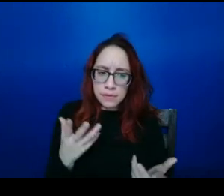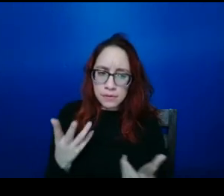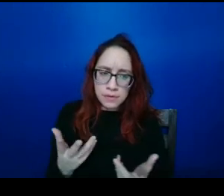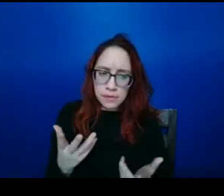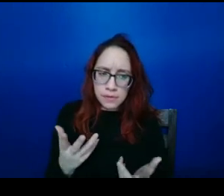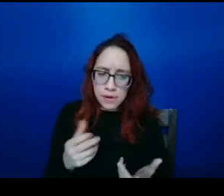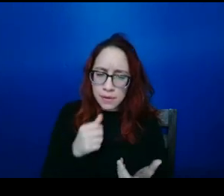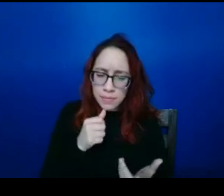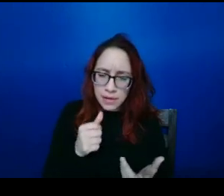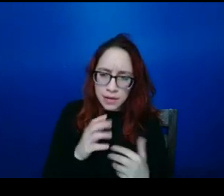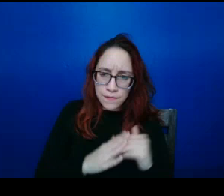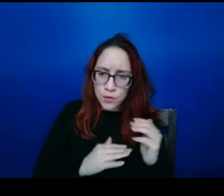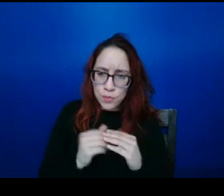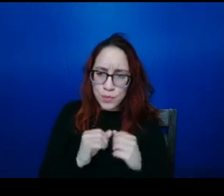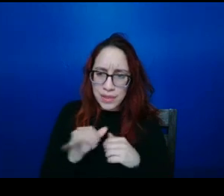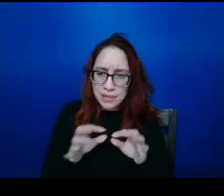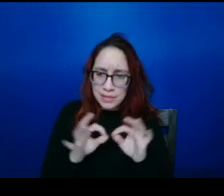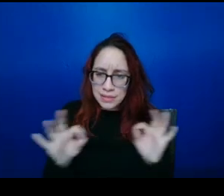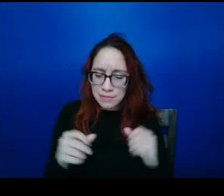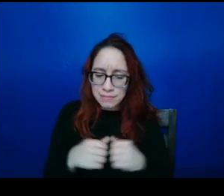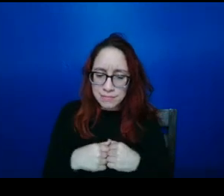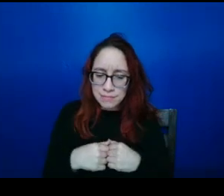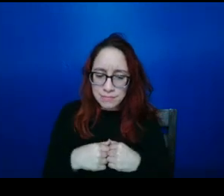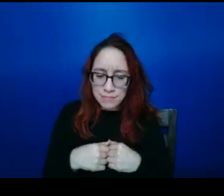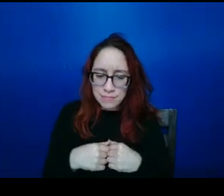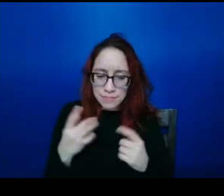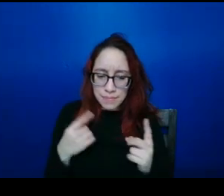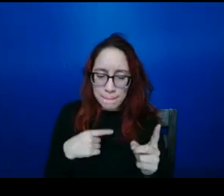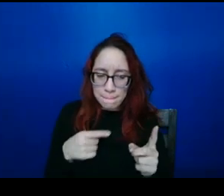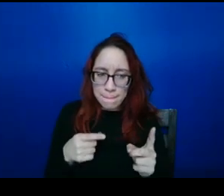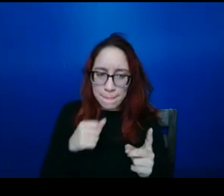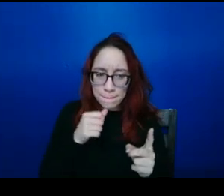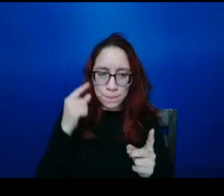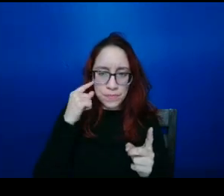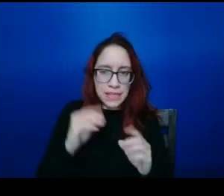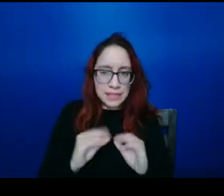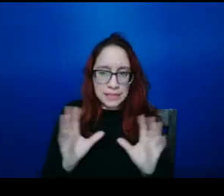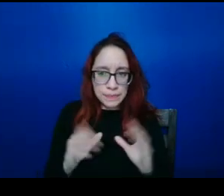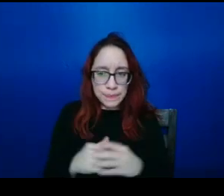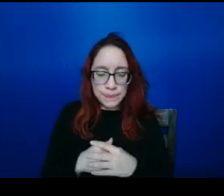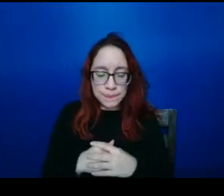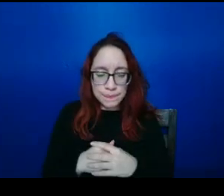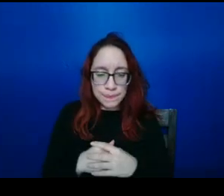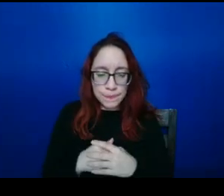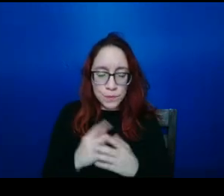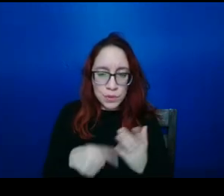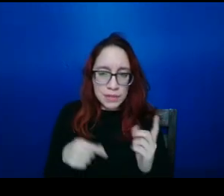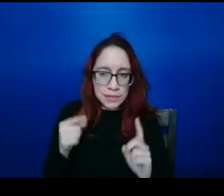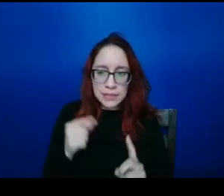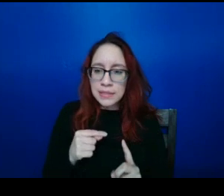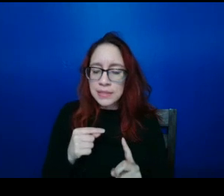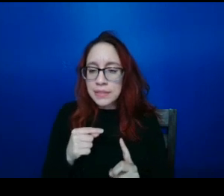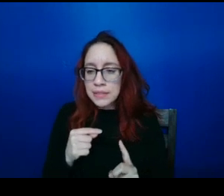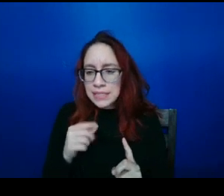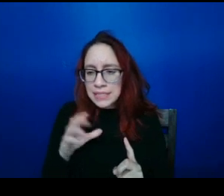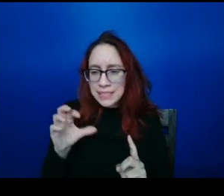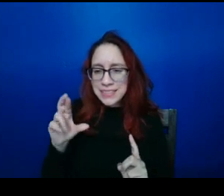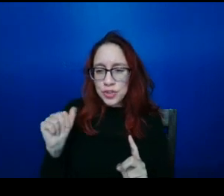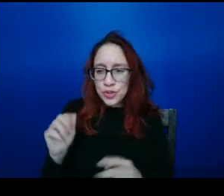I'm not comfortable with that sentence as it's worded, just because I don't think it's clear what